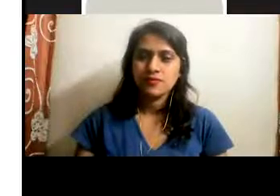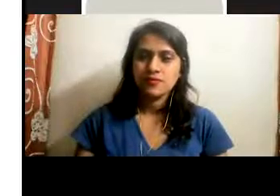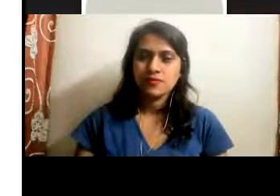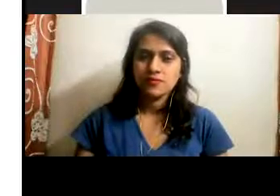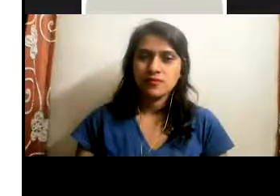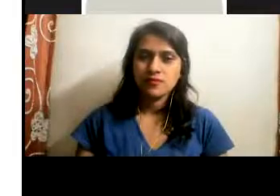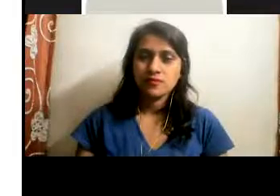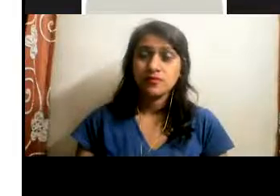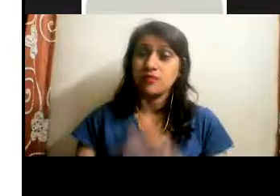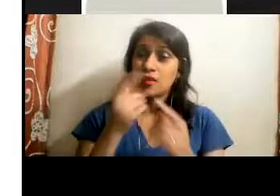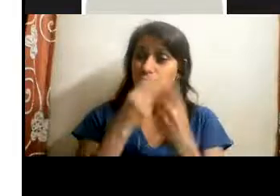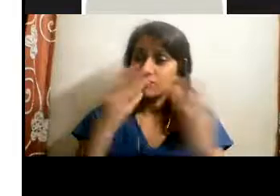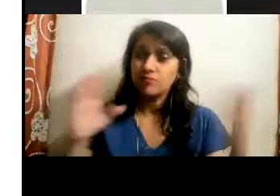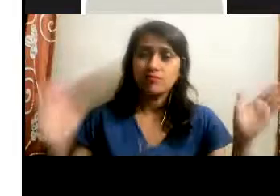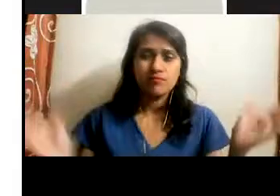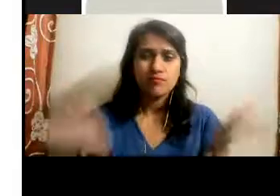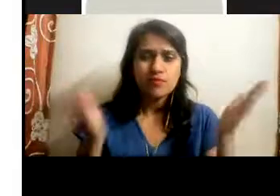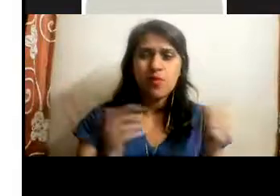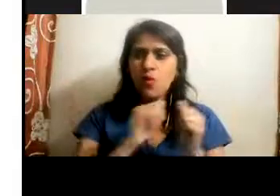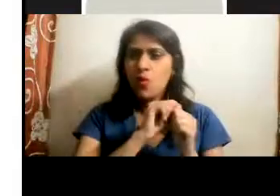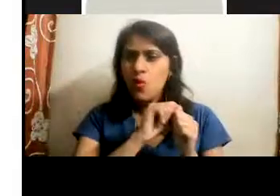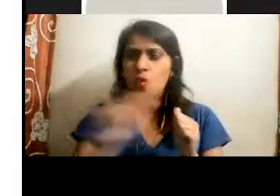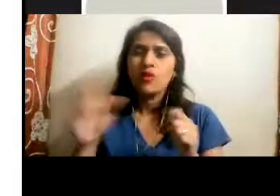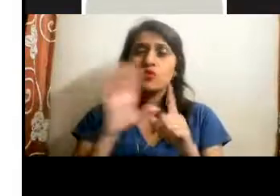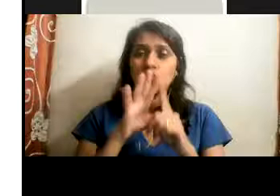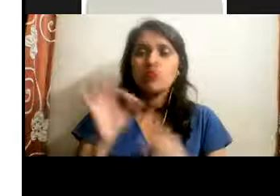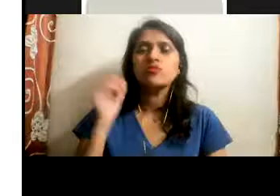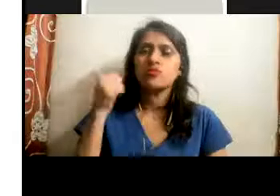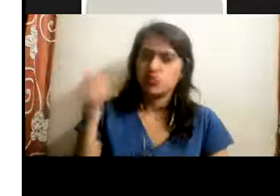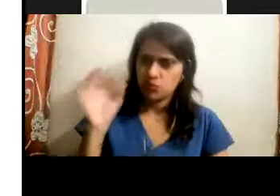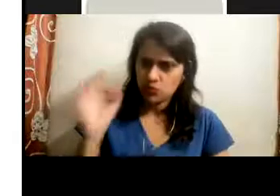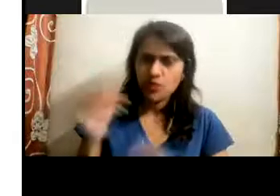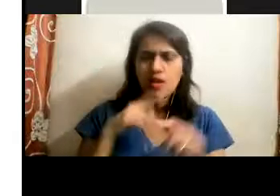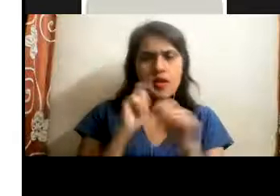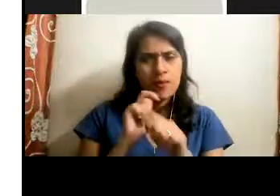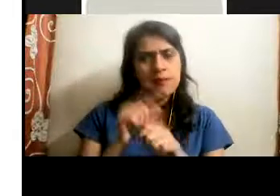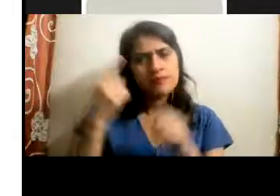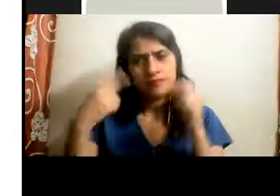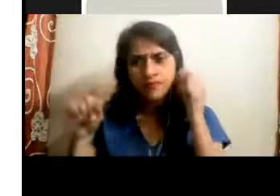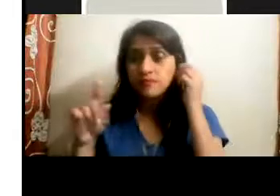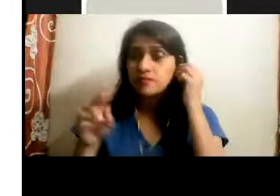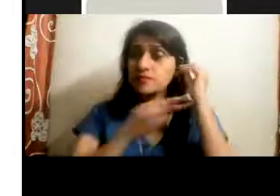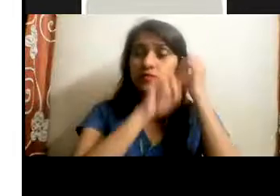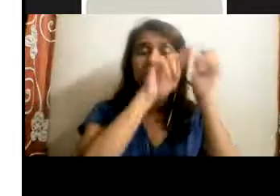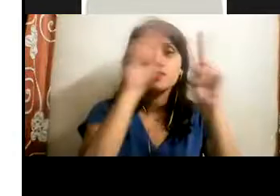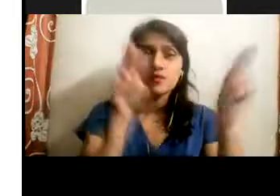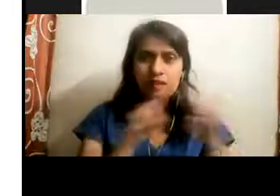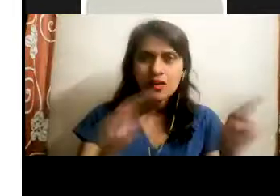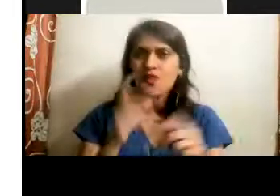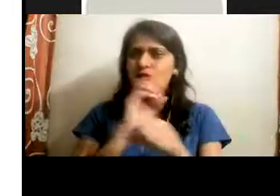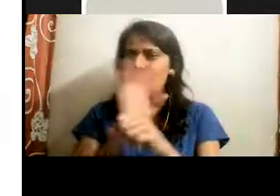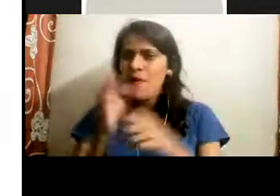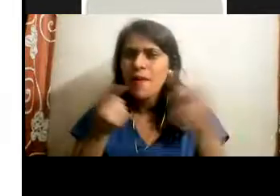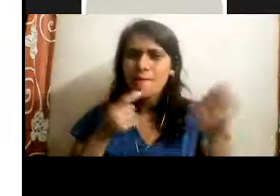of emphasis, and yes, so which is very good. We are doing very well at the international level with regard to the COVID management